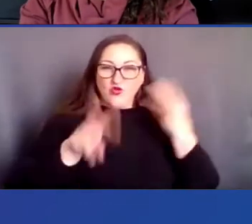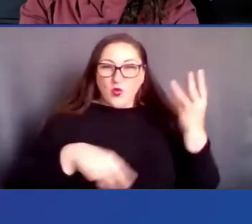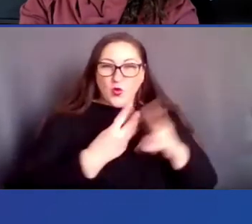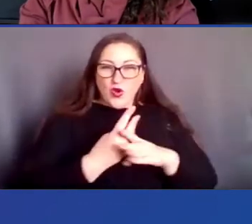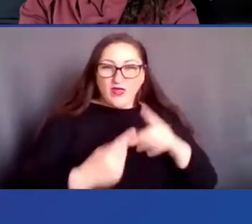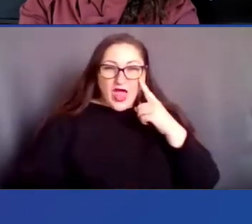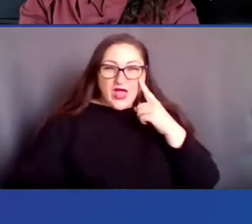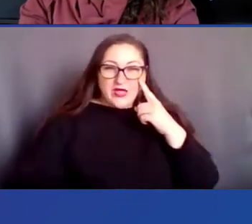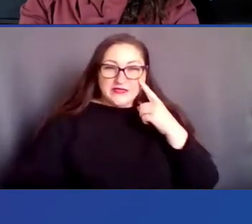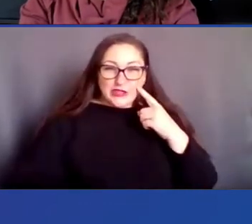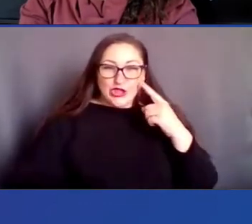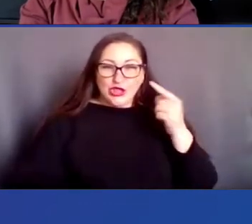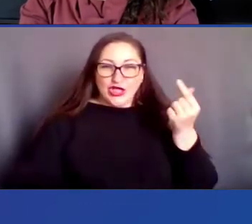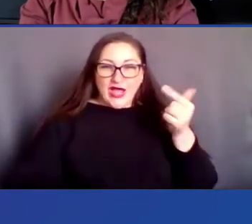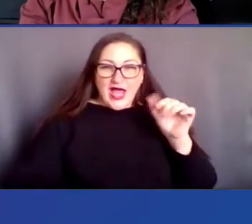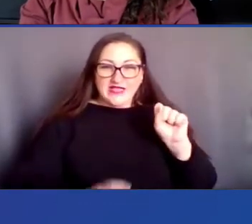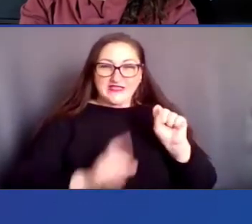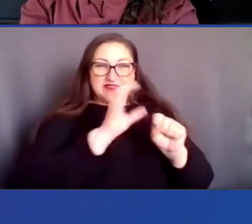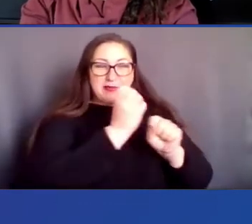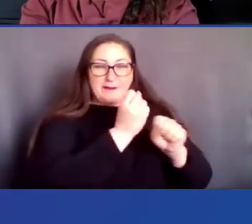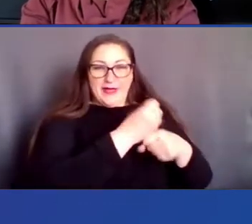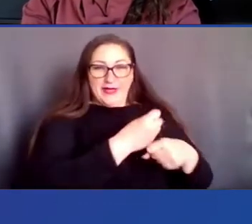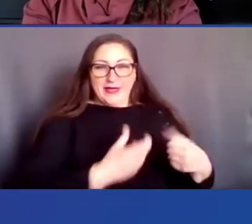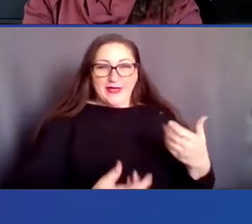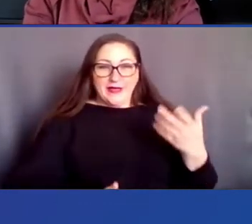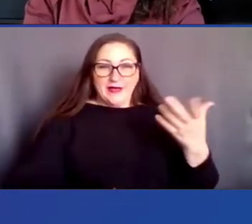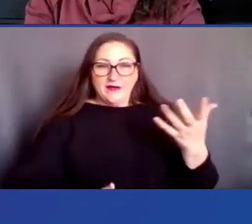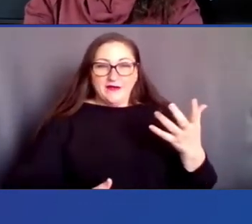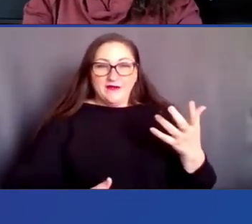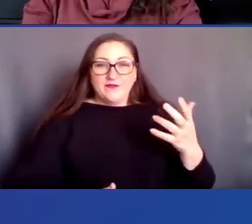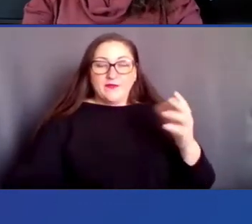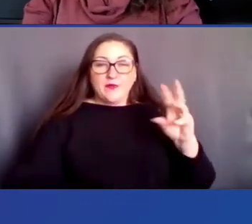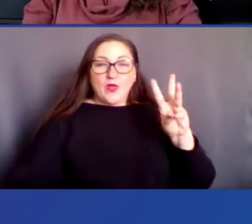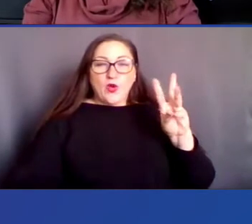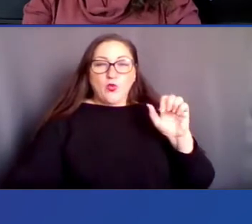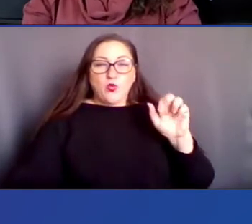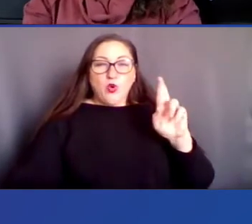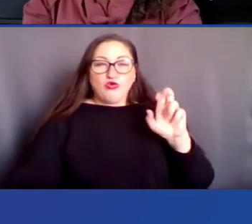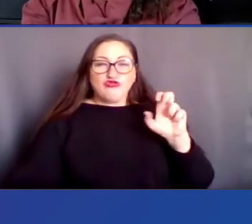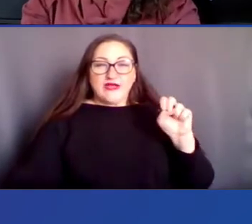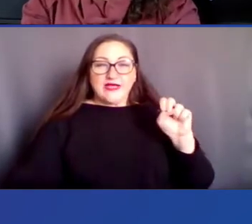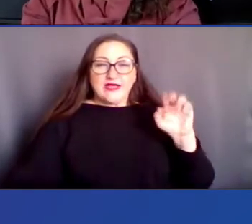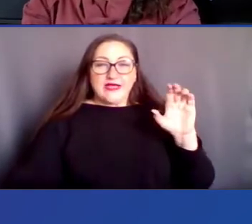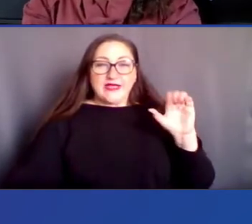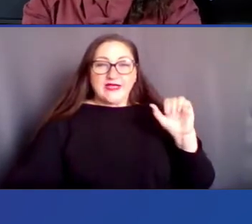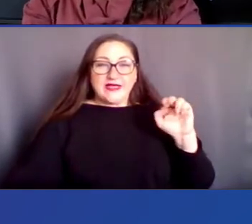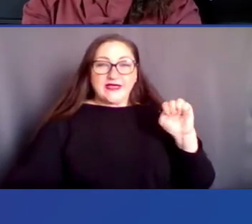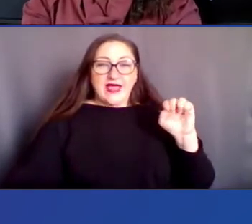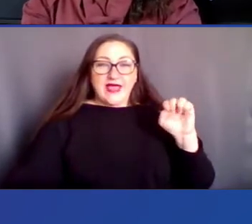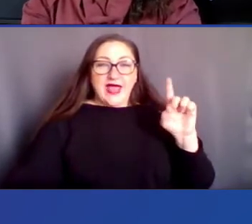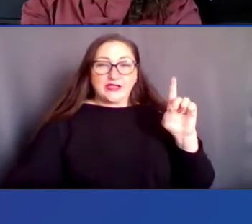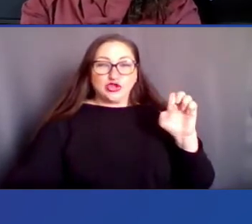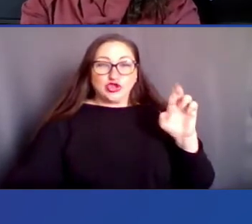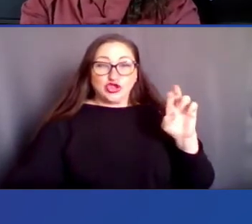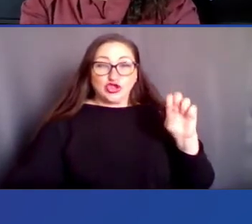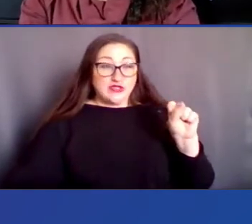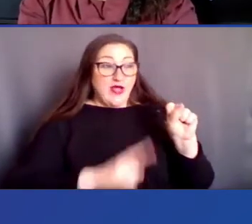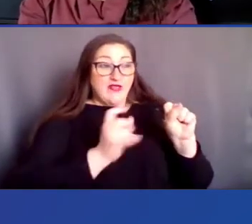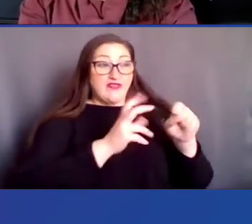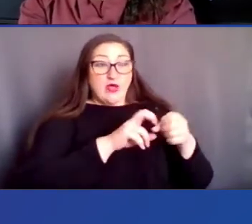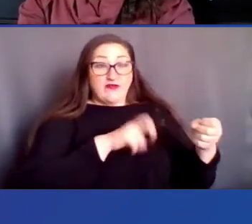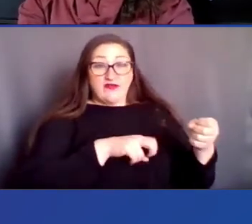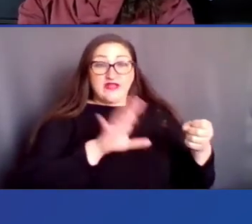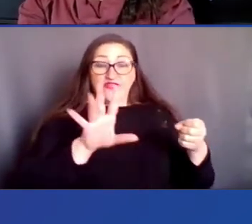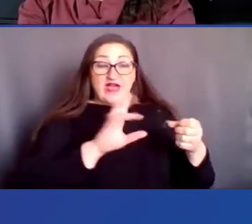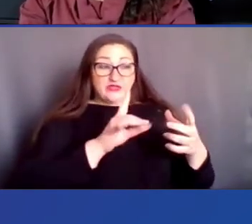And the workers wanted Warren Kanders, the vice chairman, to step down. That was their metric. Our metric was that as